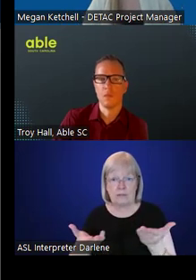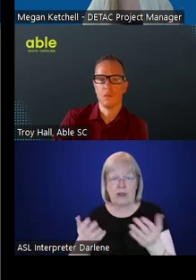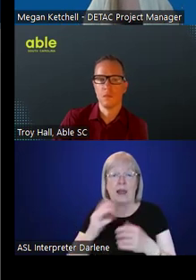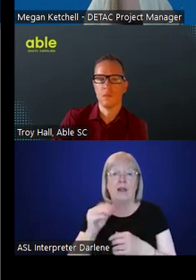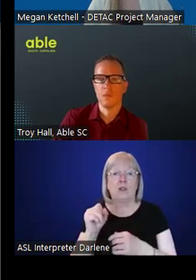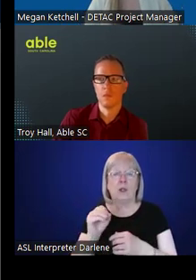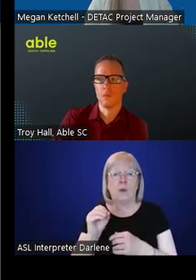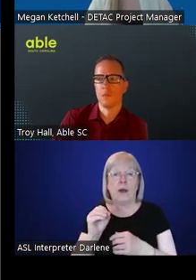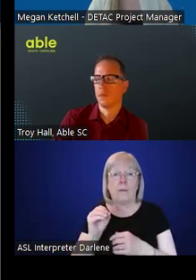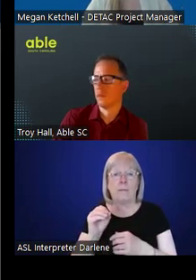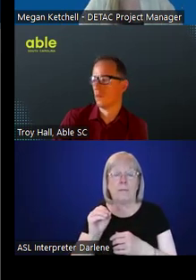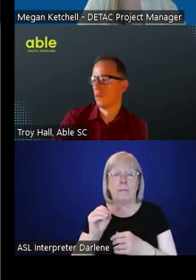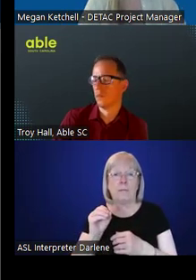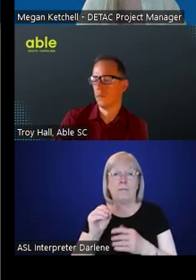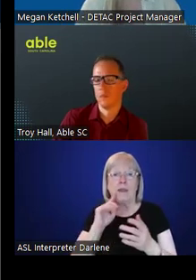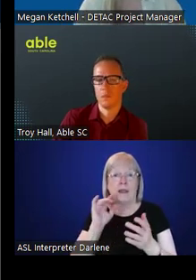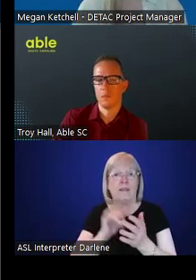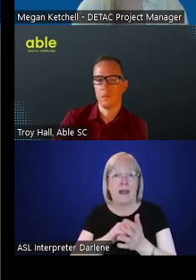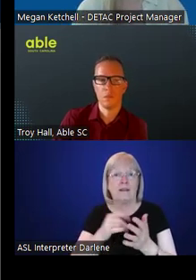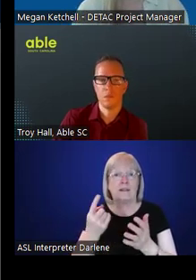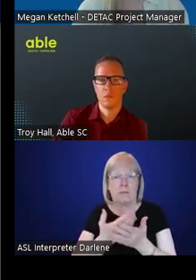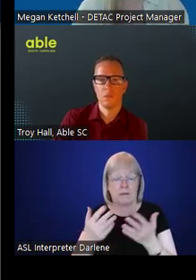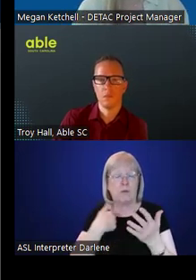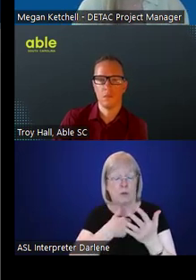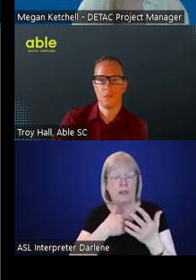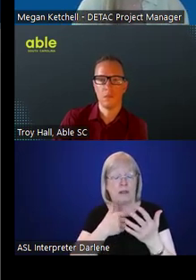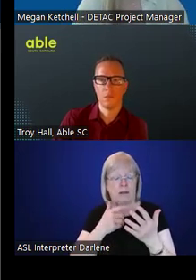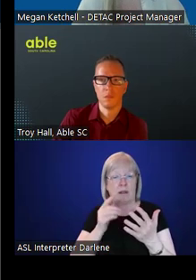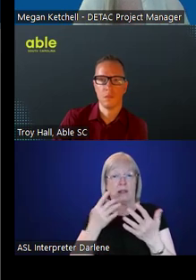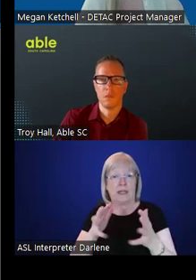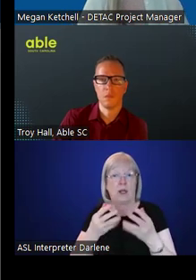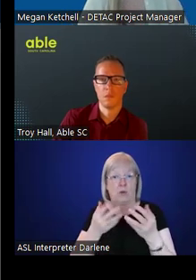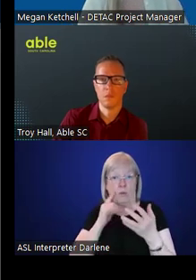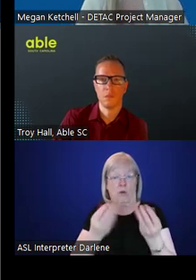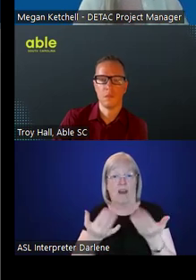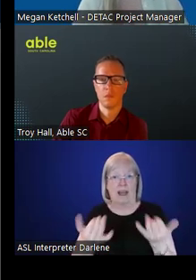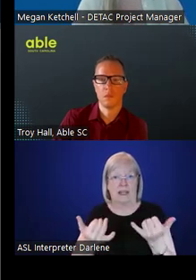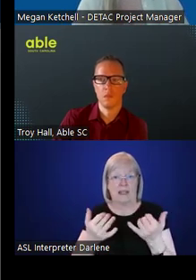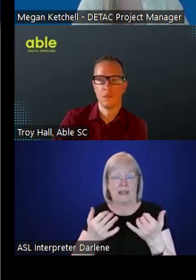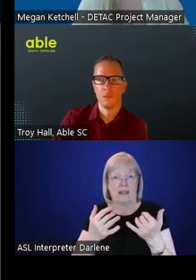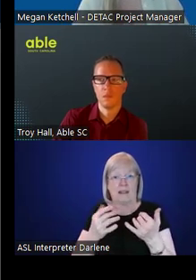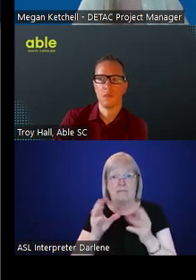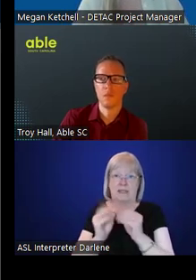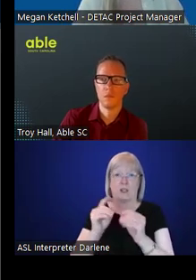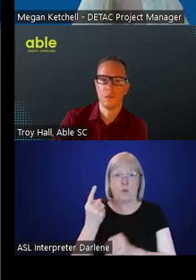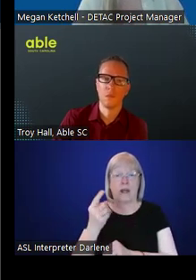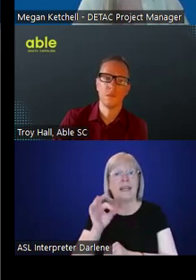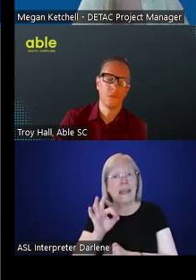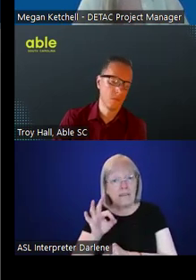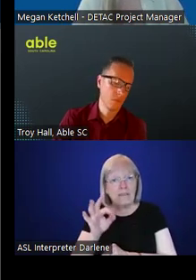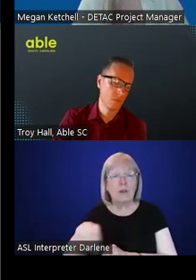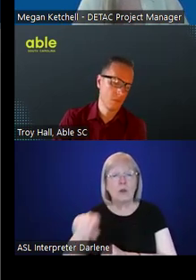so that is something that we provide in session one. If you would need